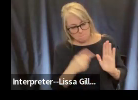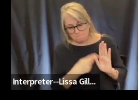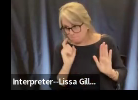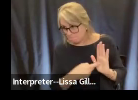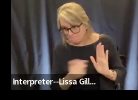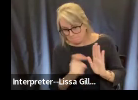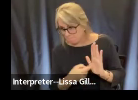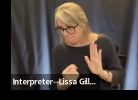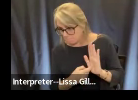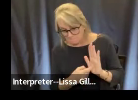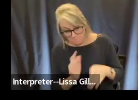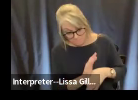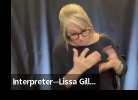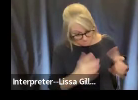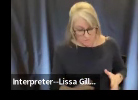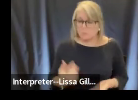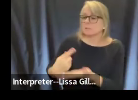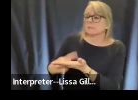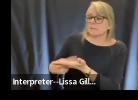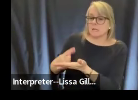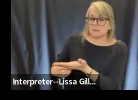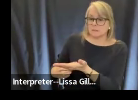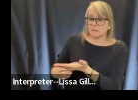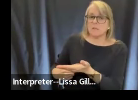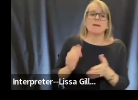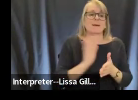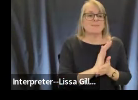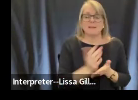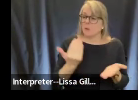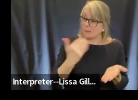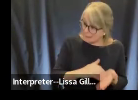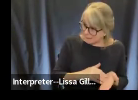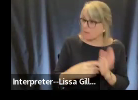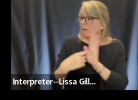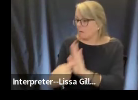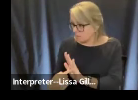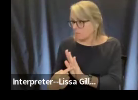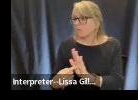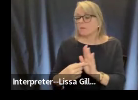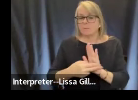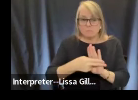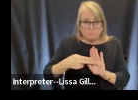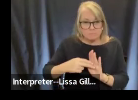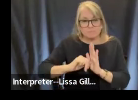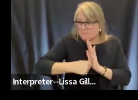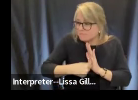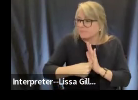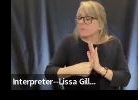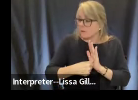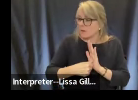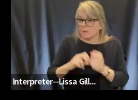about those problem spots and then show them the video a second time with those spots highlighted. So if anyone's interested in having